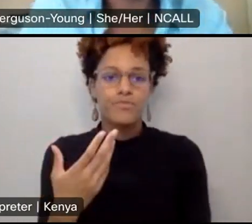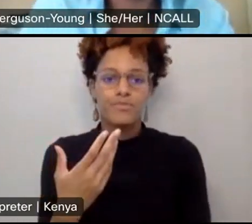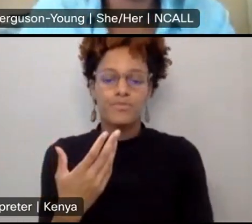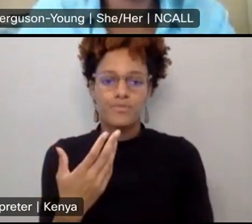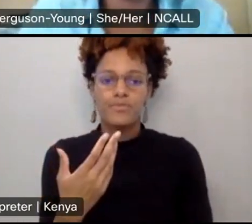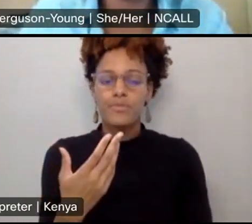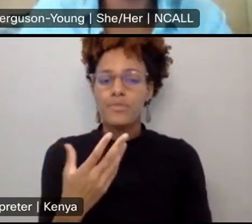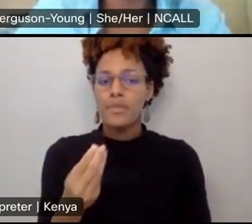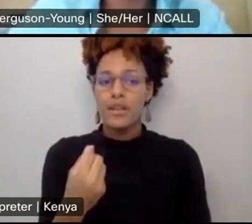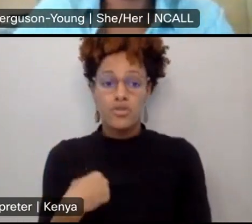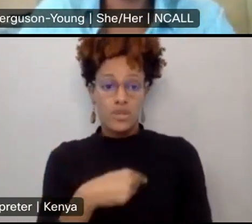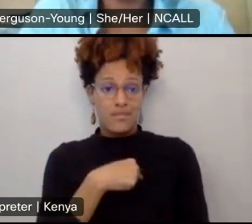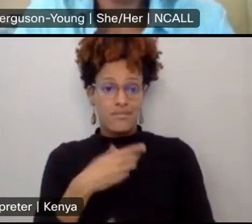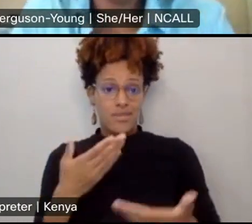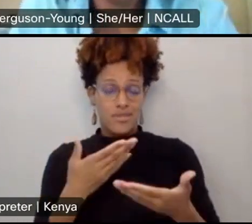think to,